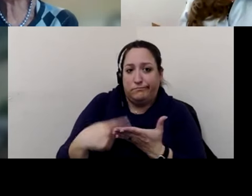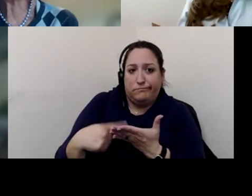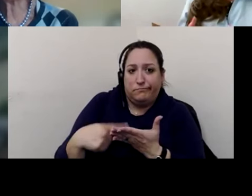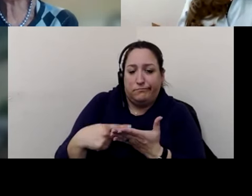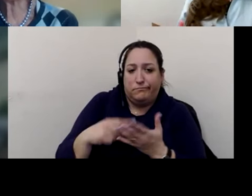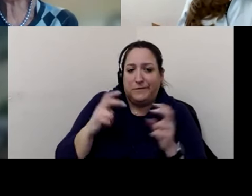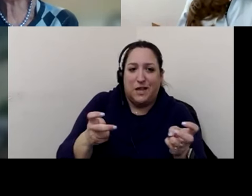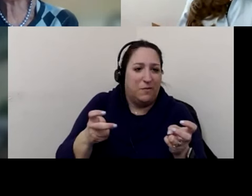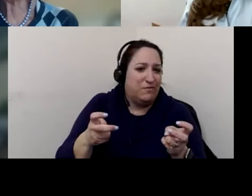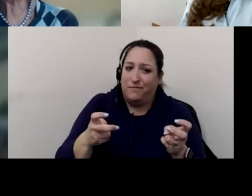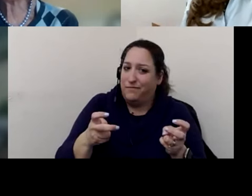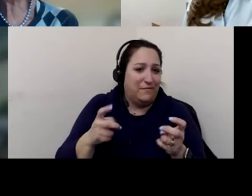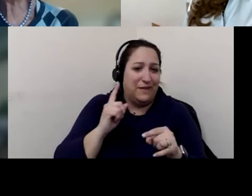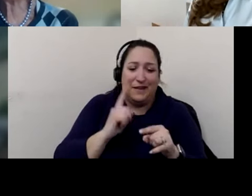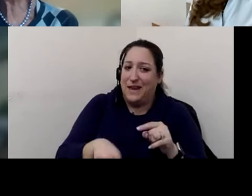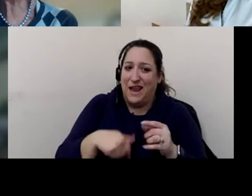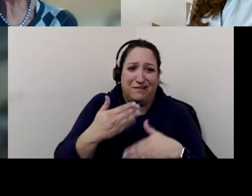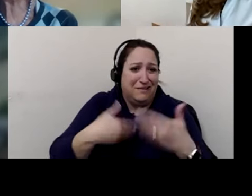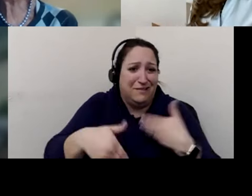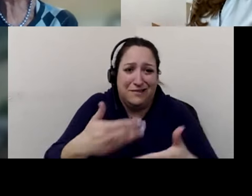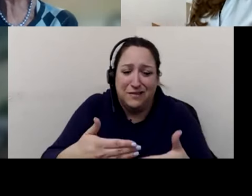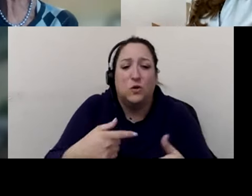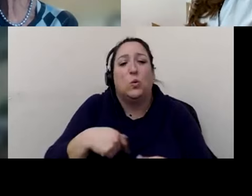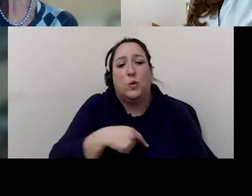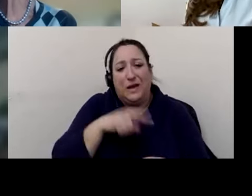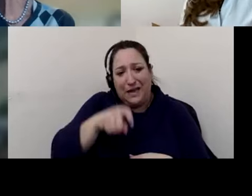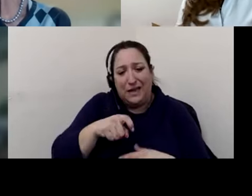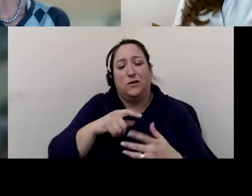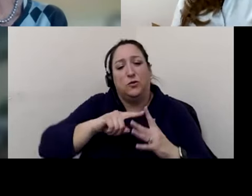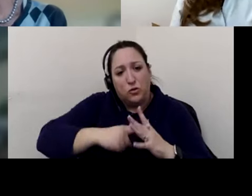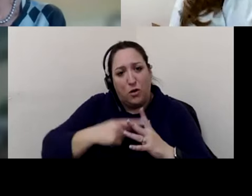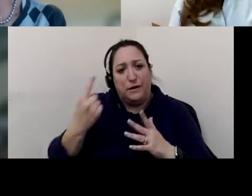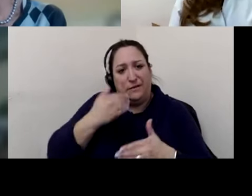topics that we don't seem to gain the traction on that we truly do need to gain.